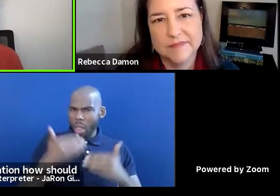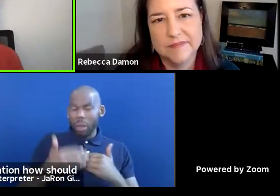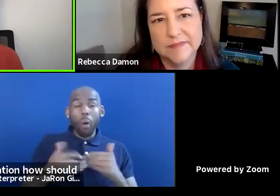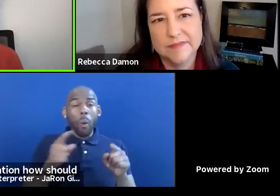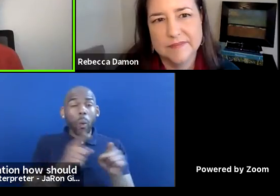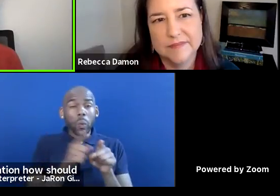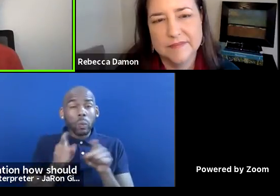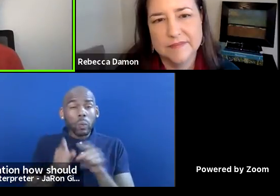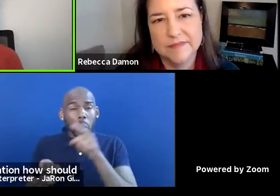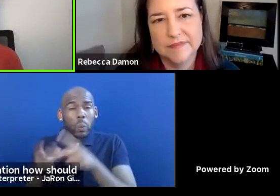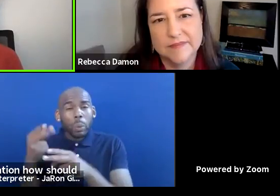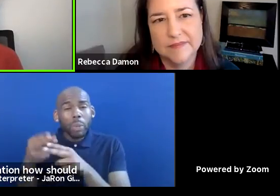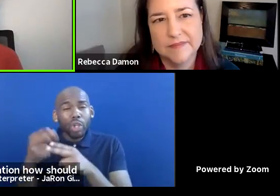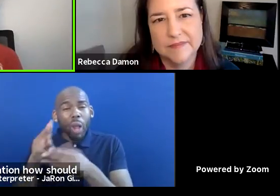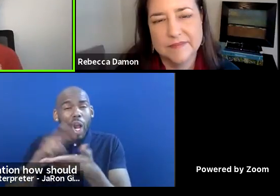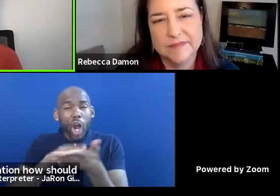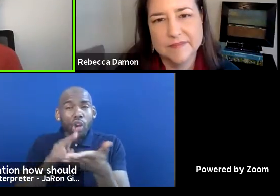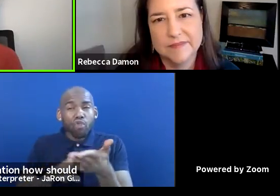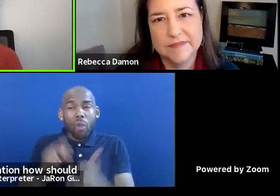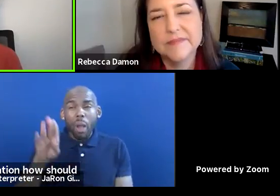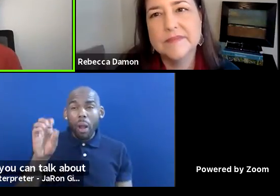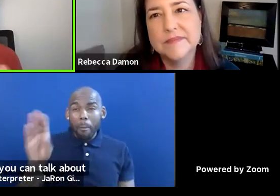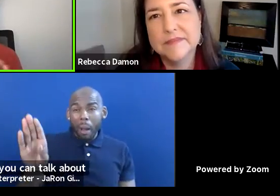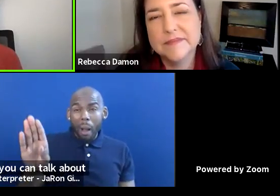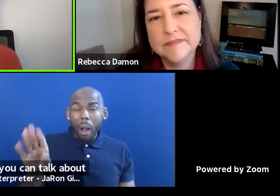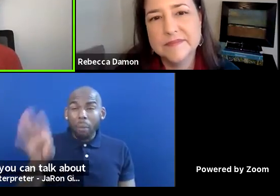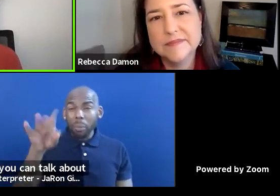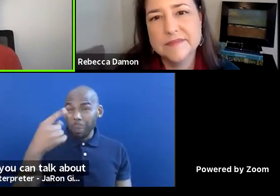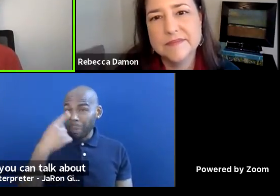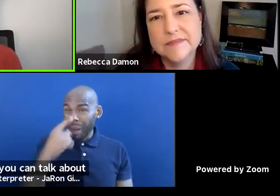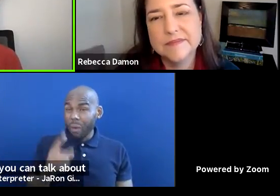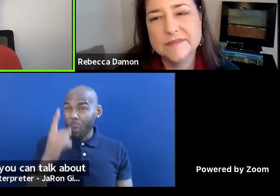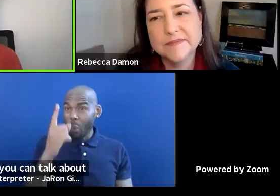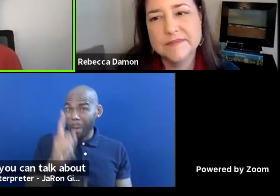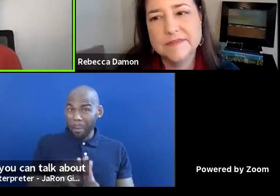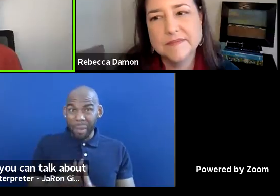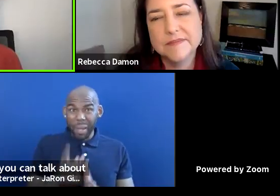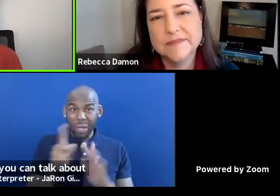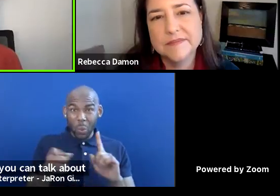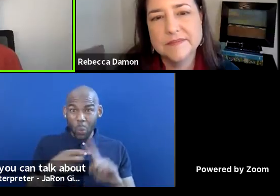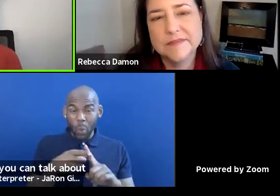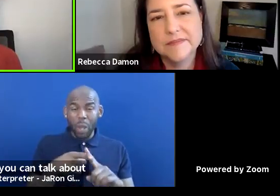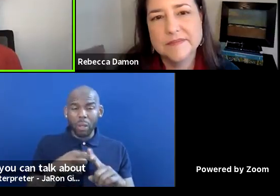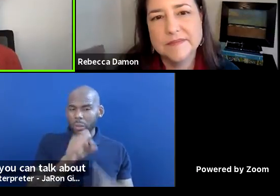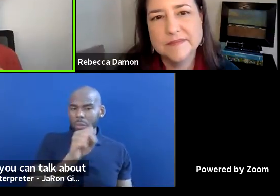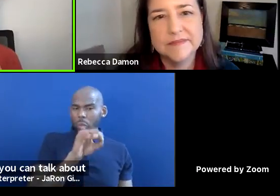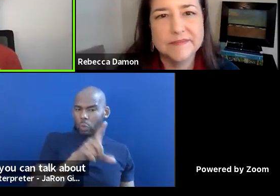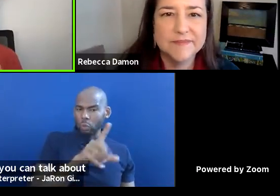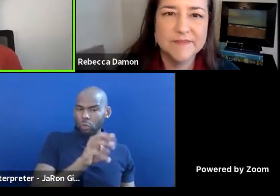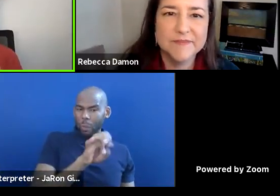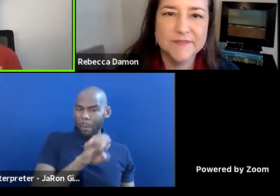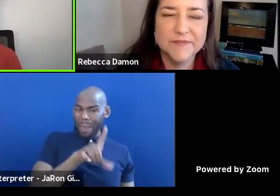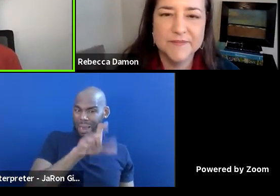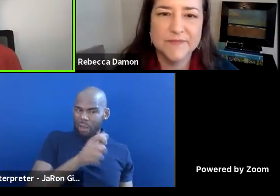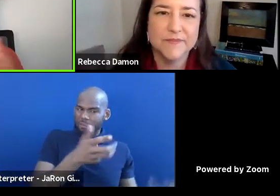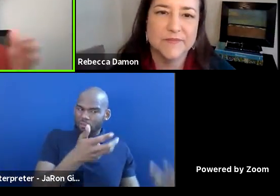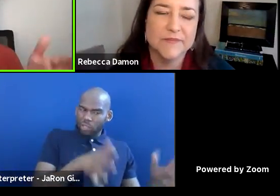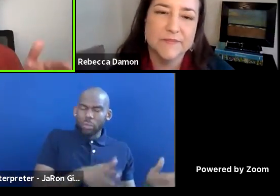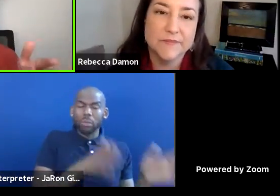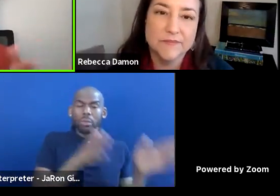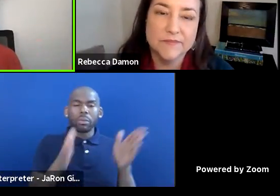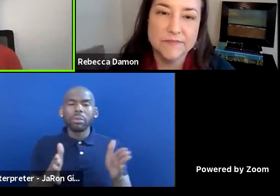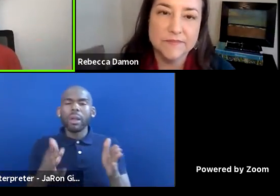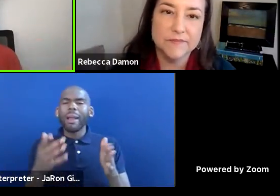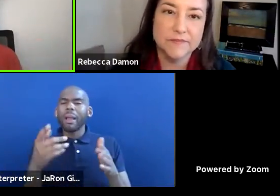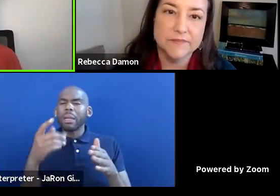Bob. So just for a moment, when people can talk after their social media thing, talk about how they should look at this, or somebody